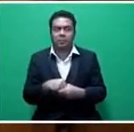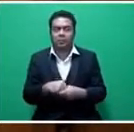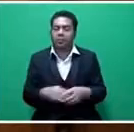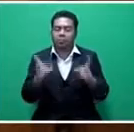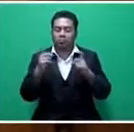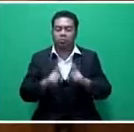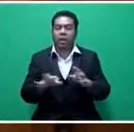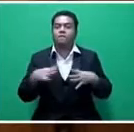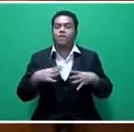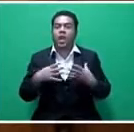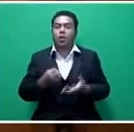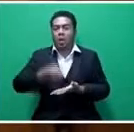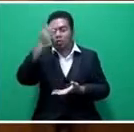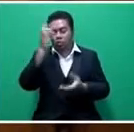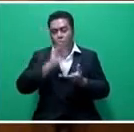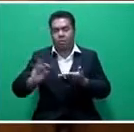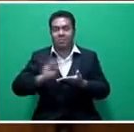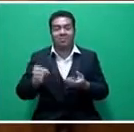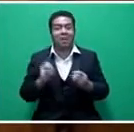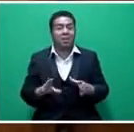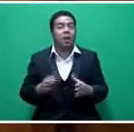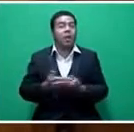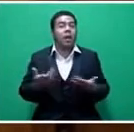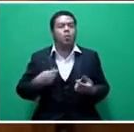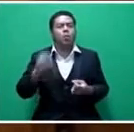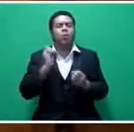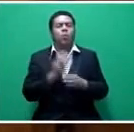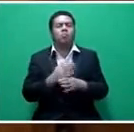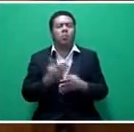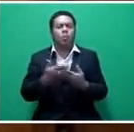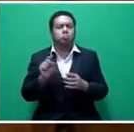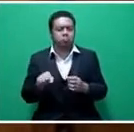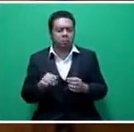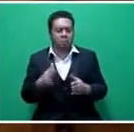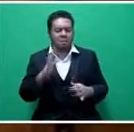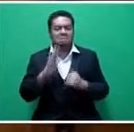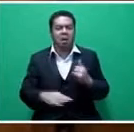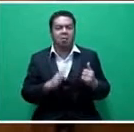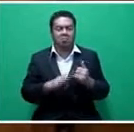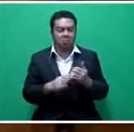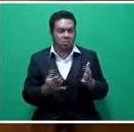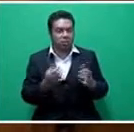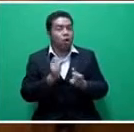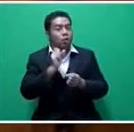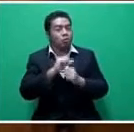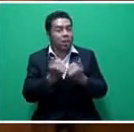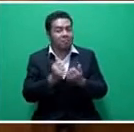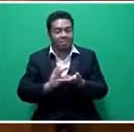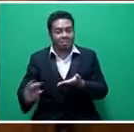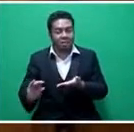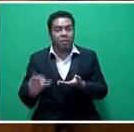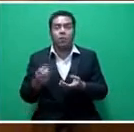the time the free education grant started. So we are now working on that. We are in the final stages of a grant agreement, together with the handbook